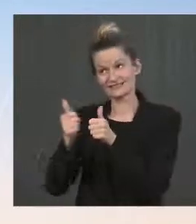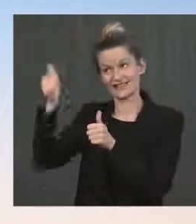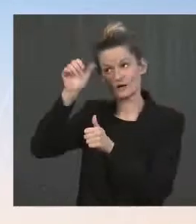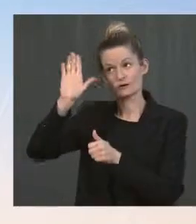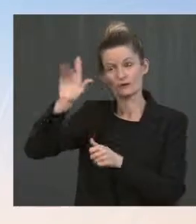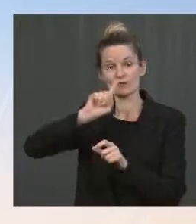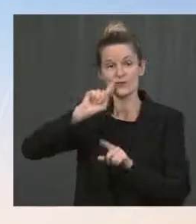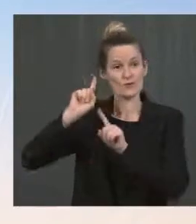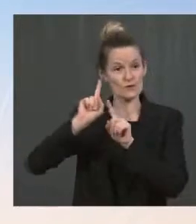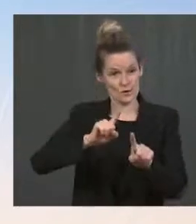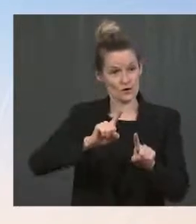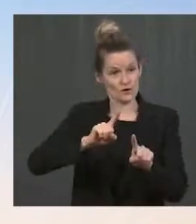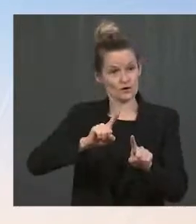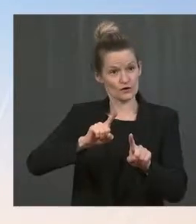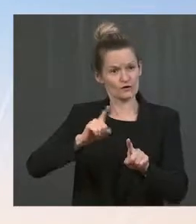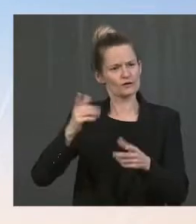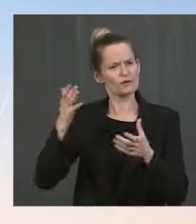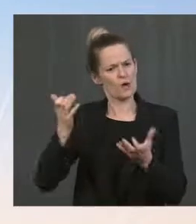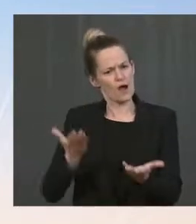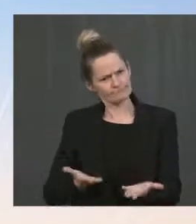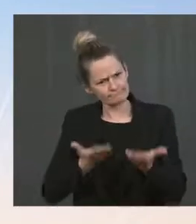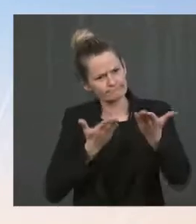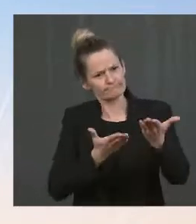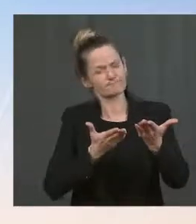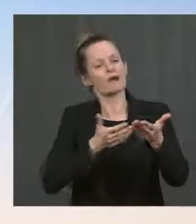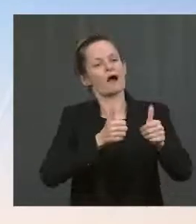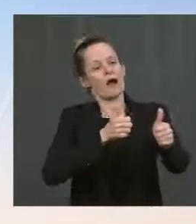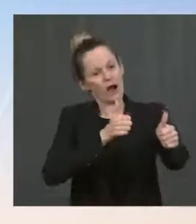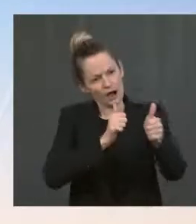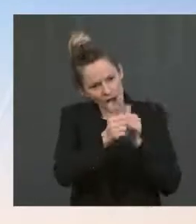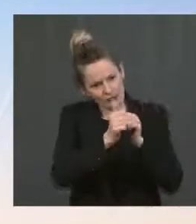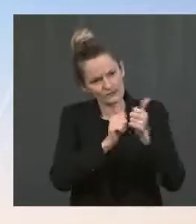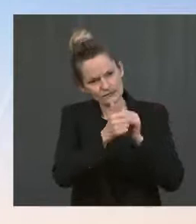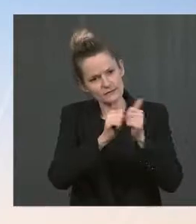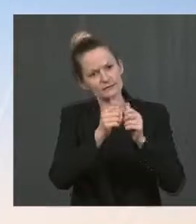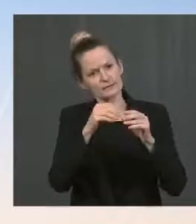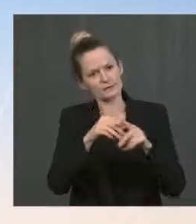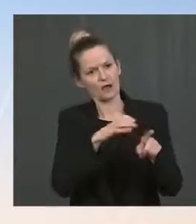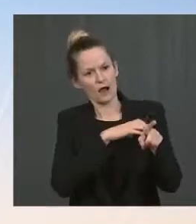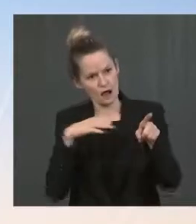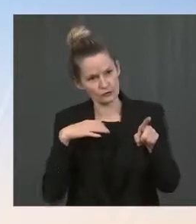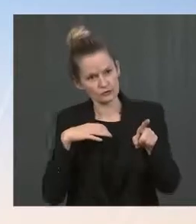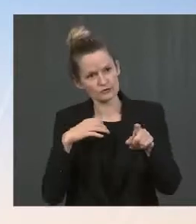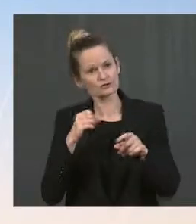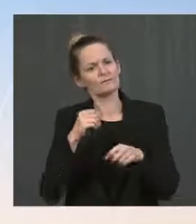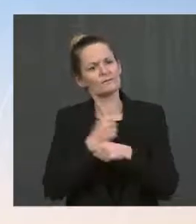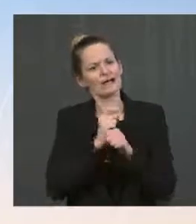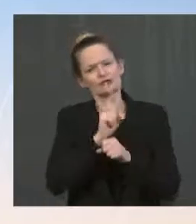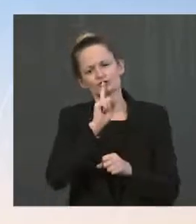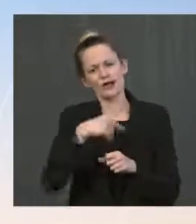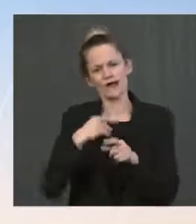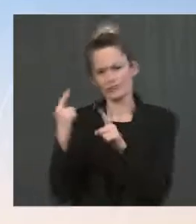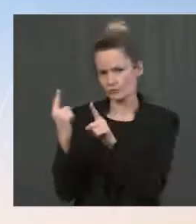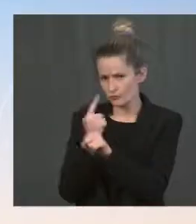a competition council precisely so that we can get the appropriate federal agencies, both